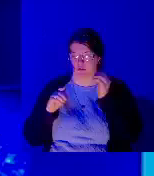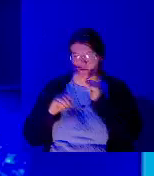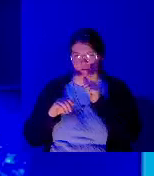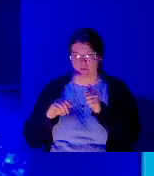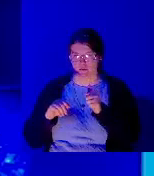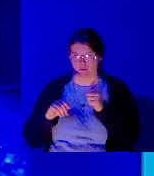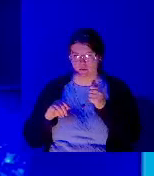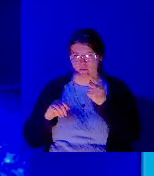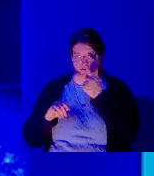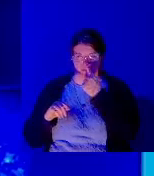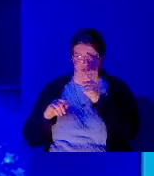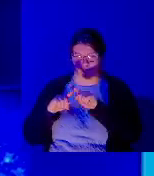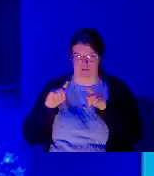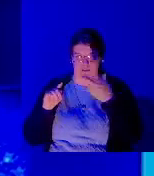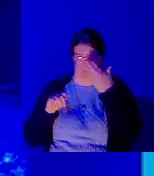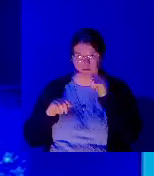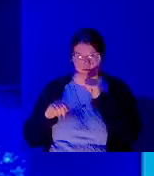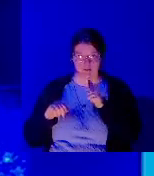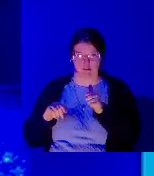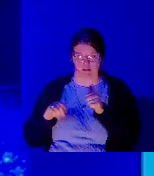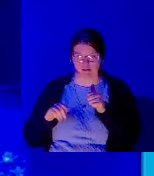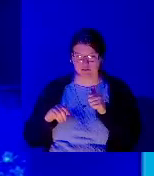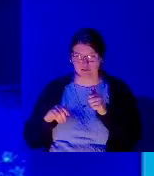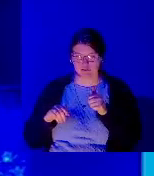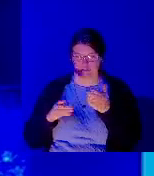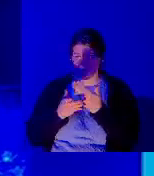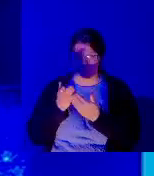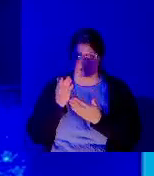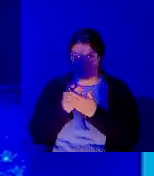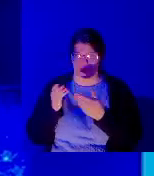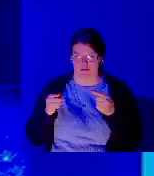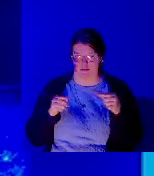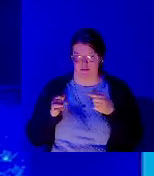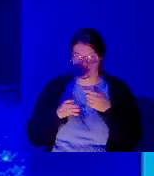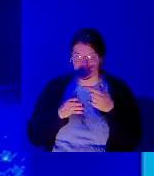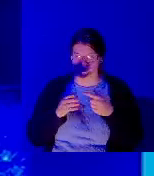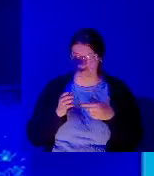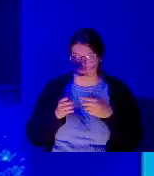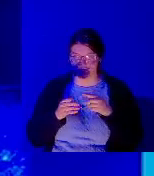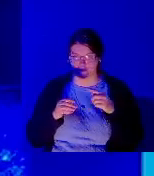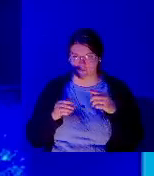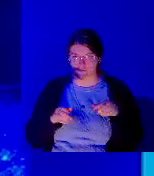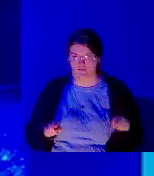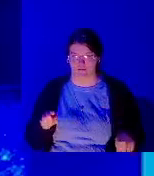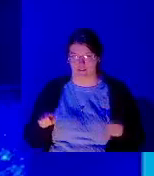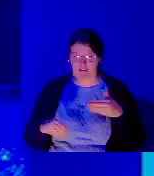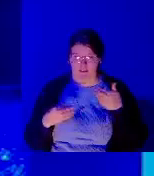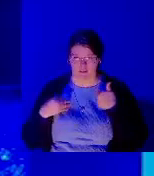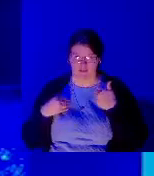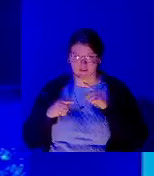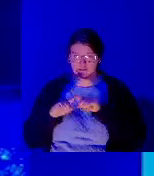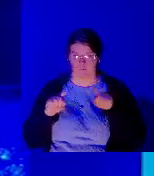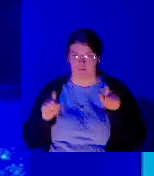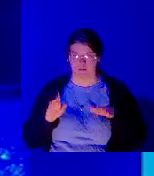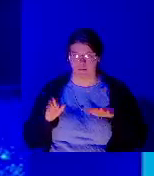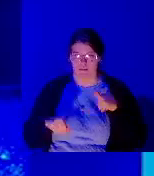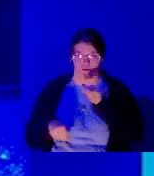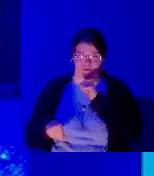not. Feet have they, but they walk not. Neither speak they